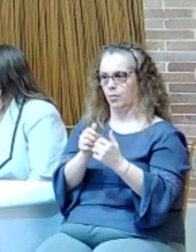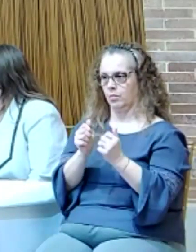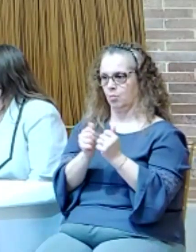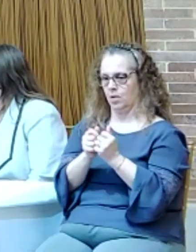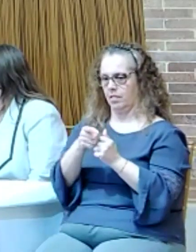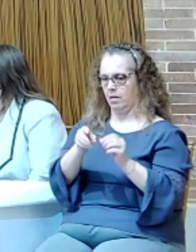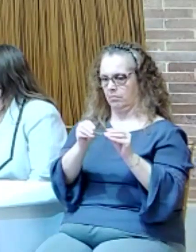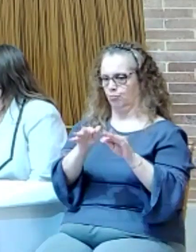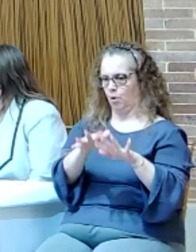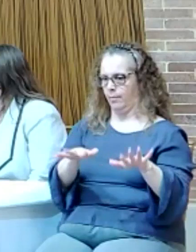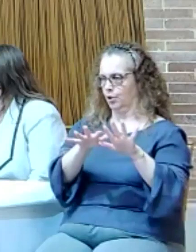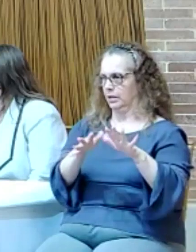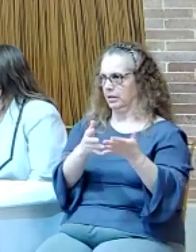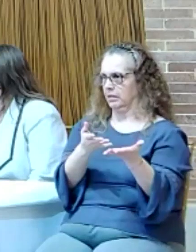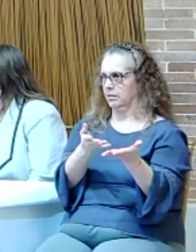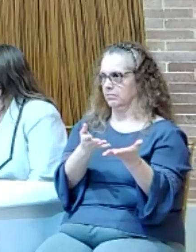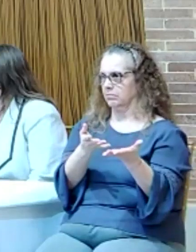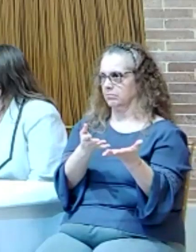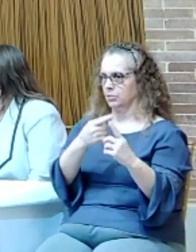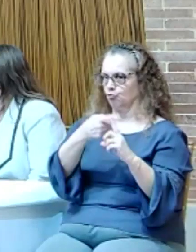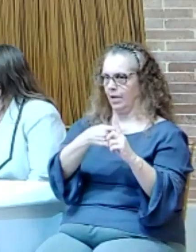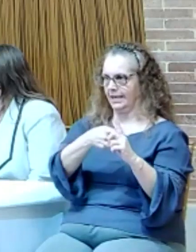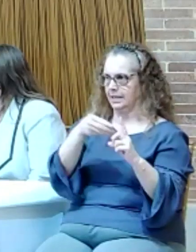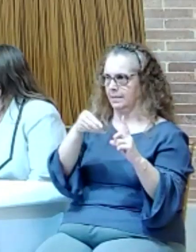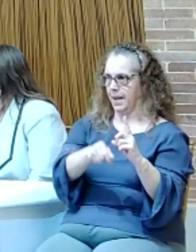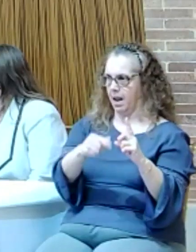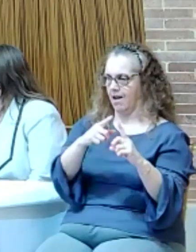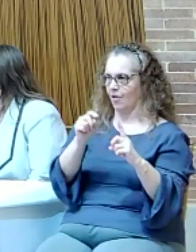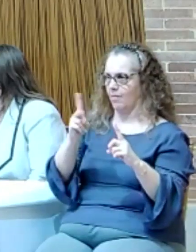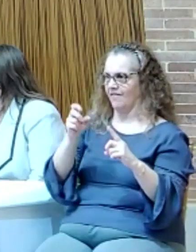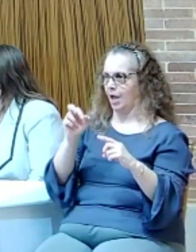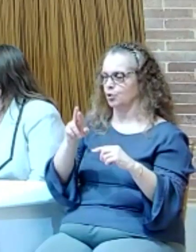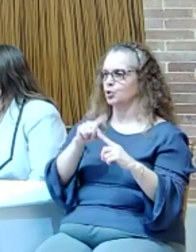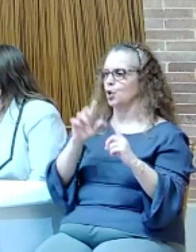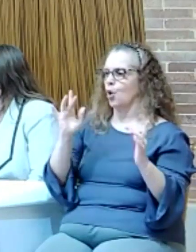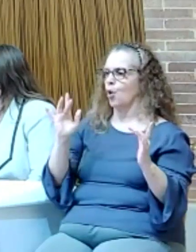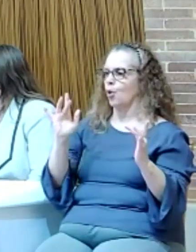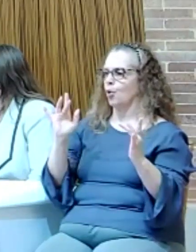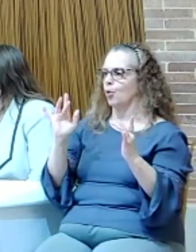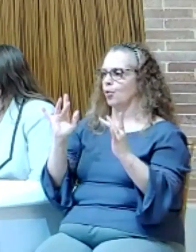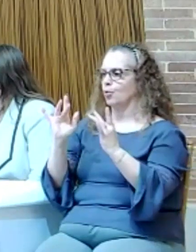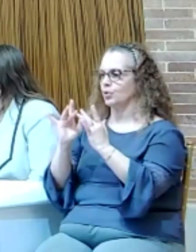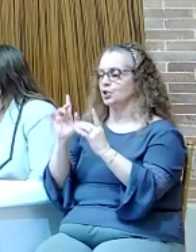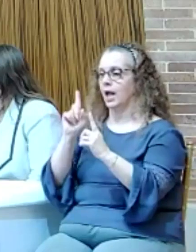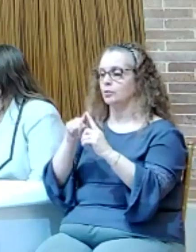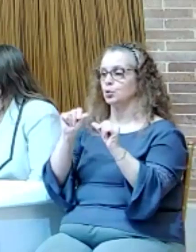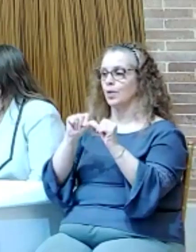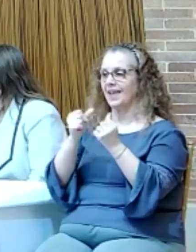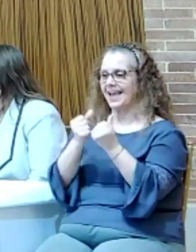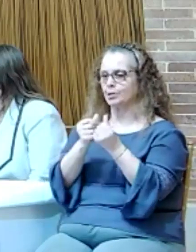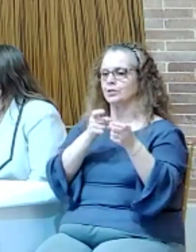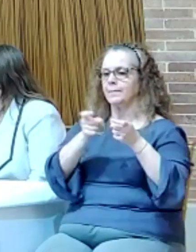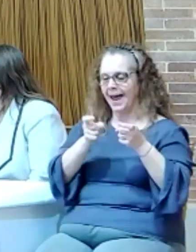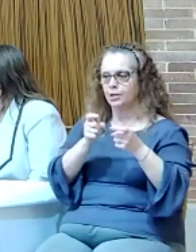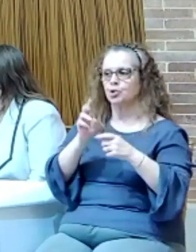property that's being rented and paid for with the voucher so reaching out to to the to the agency that's managing that